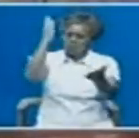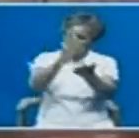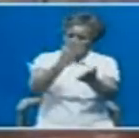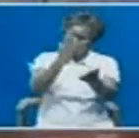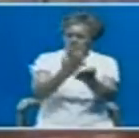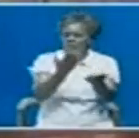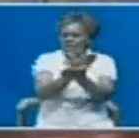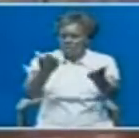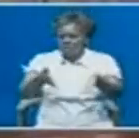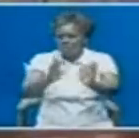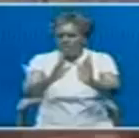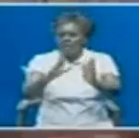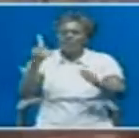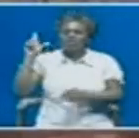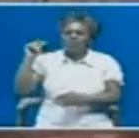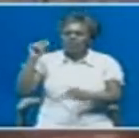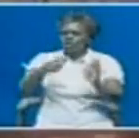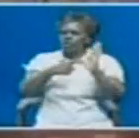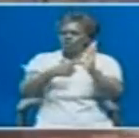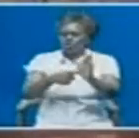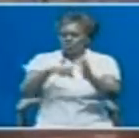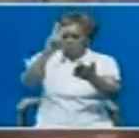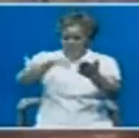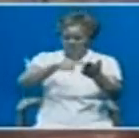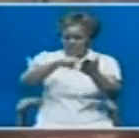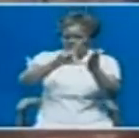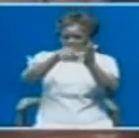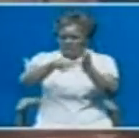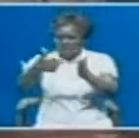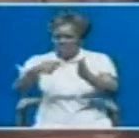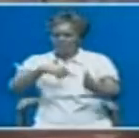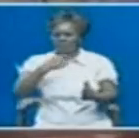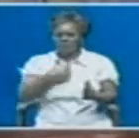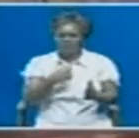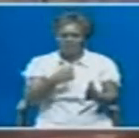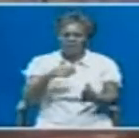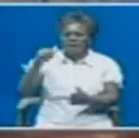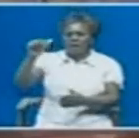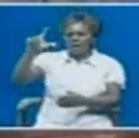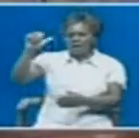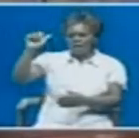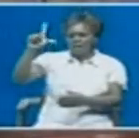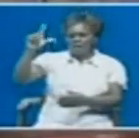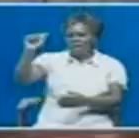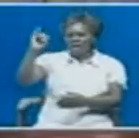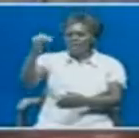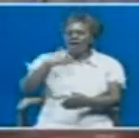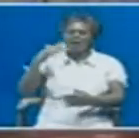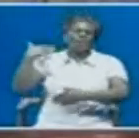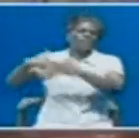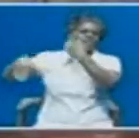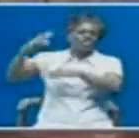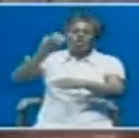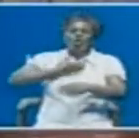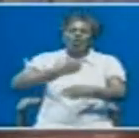you look at it. In fact, your tweets reflect, and I'll read them in a moment after I introduce my other guest, Robert Burali, a man who has a history of his own as